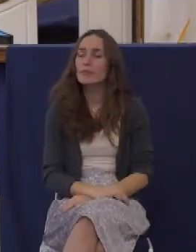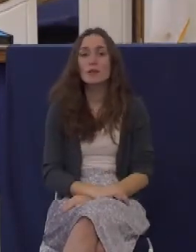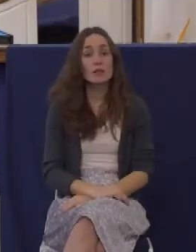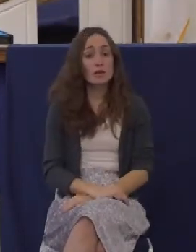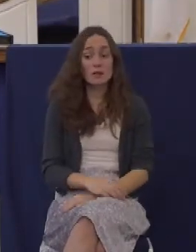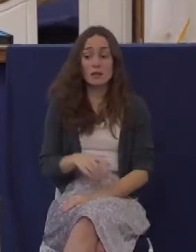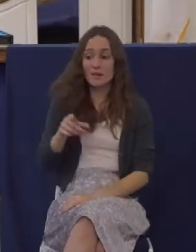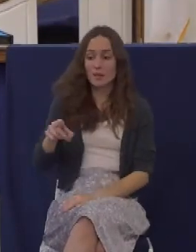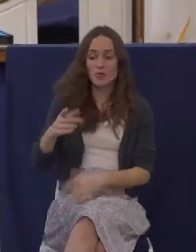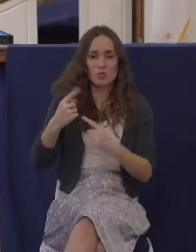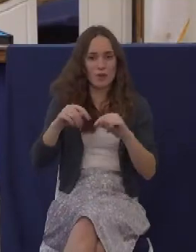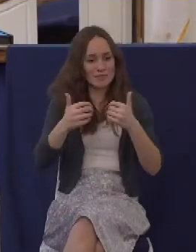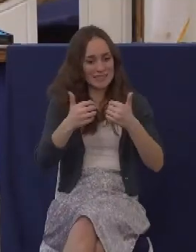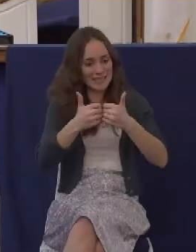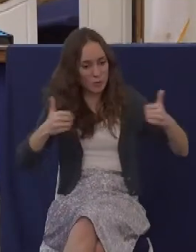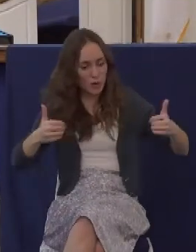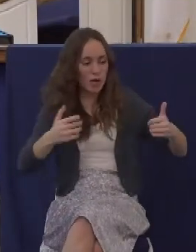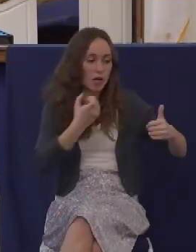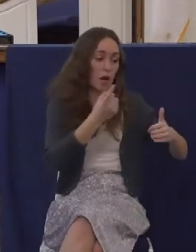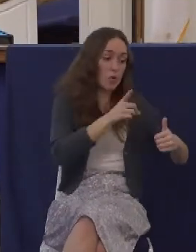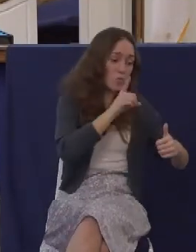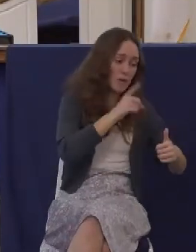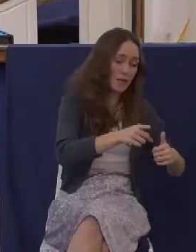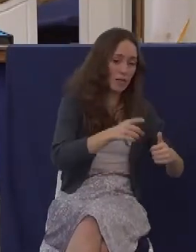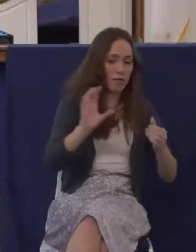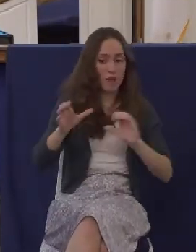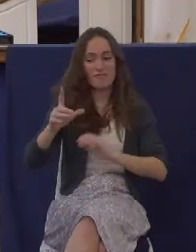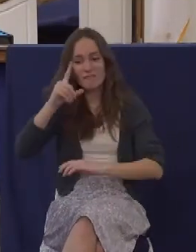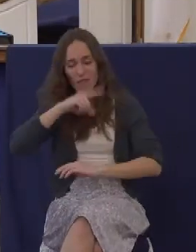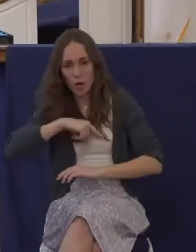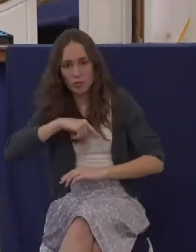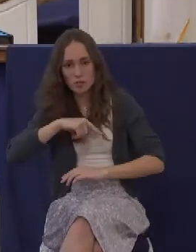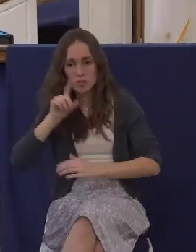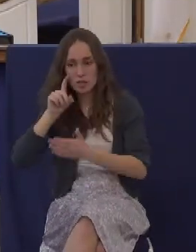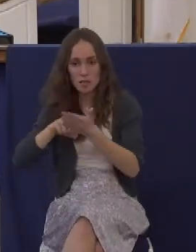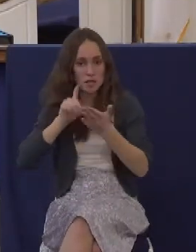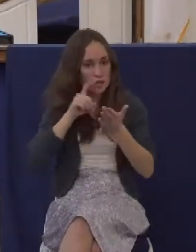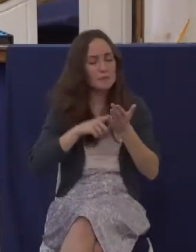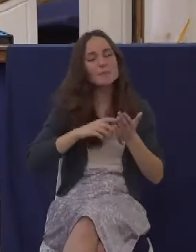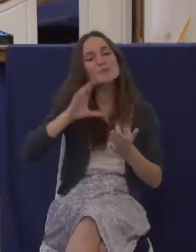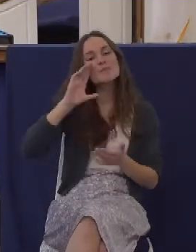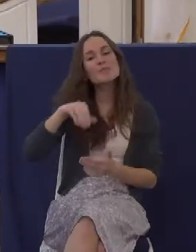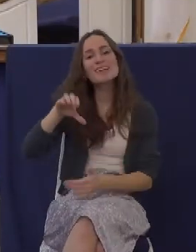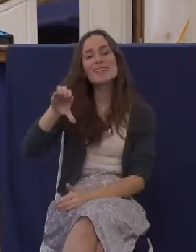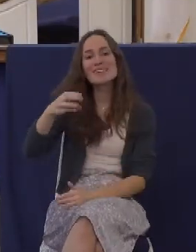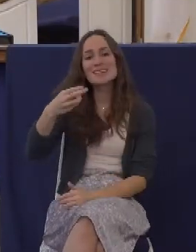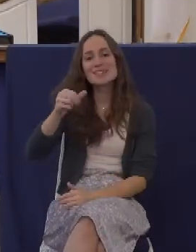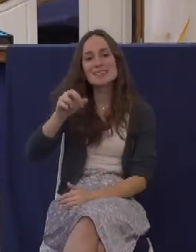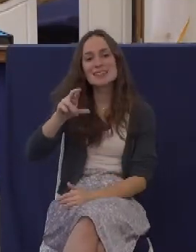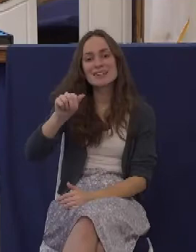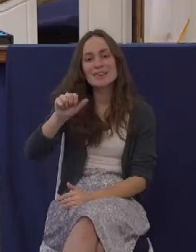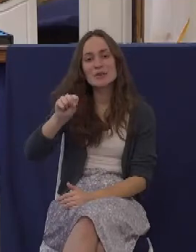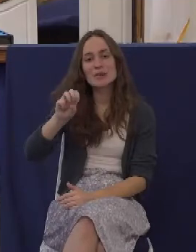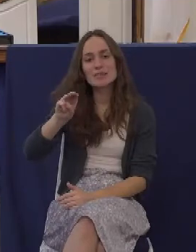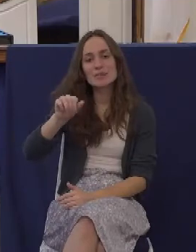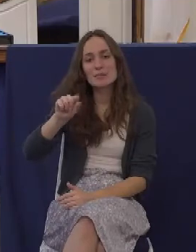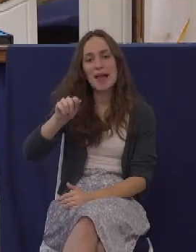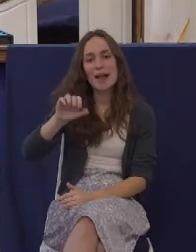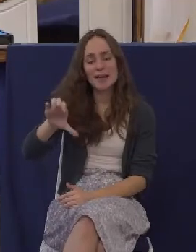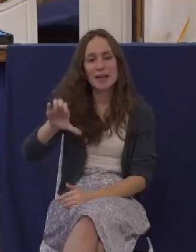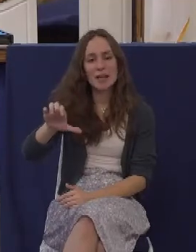separate the real thing from the false thing. Did you know the charismatic theology today teaches there are two different kinds of